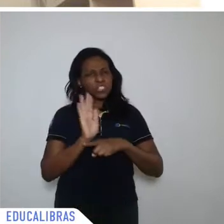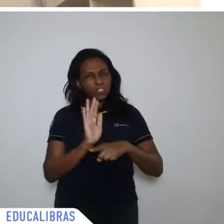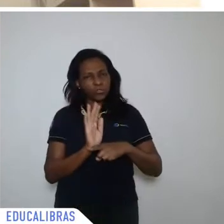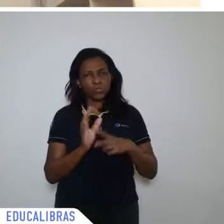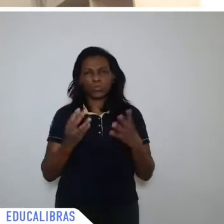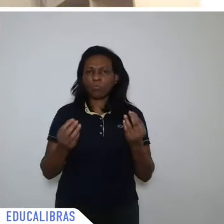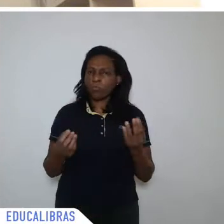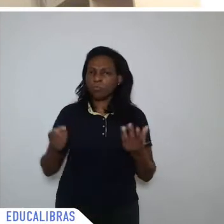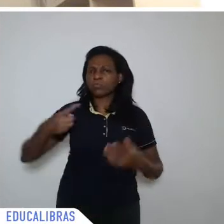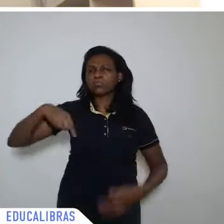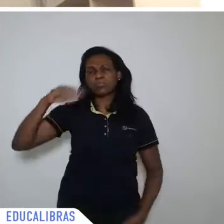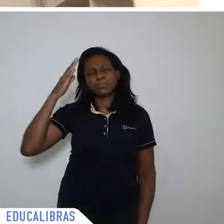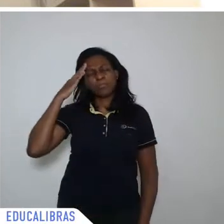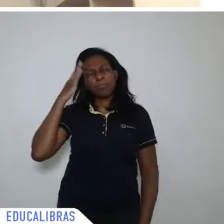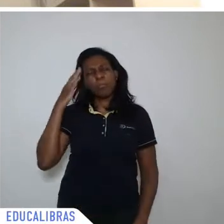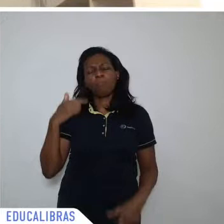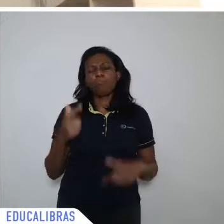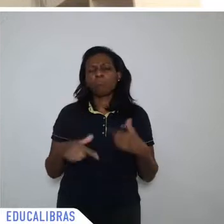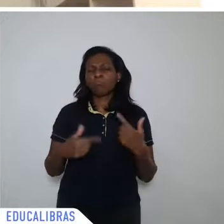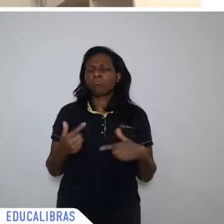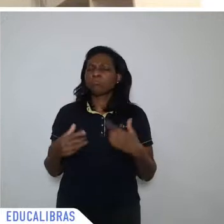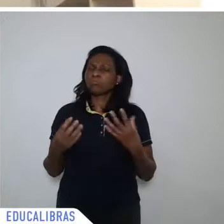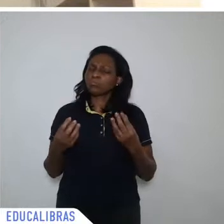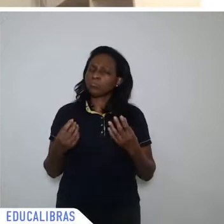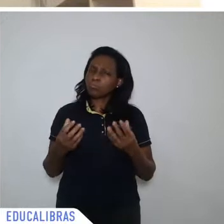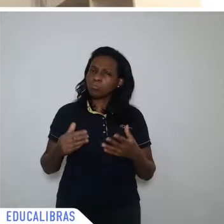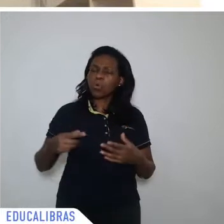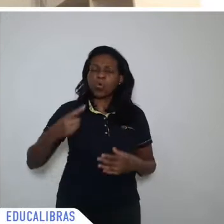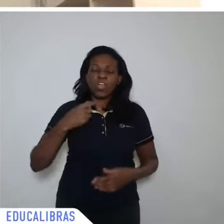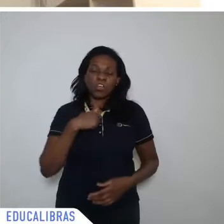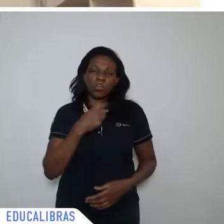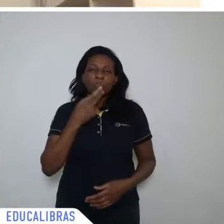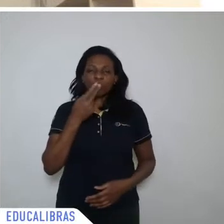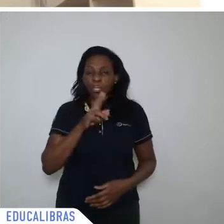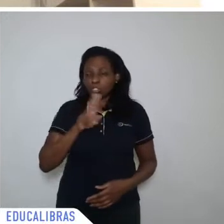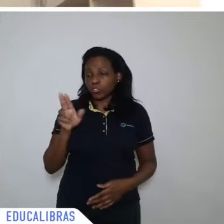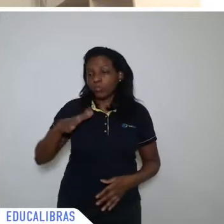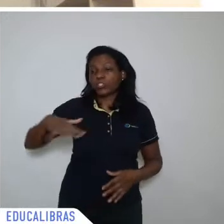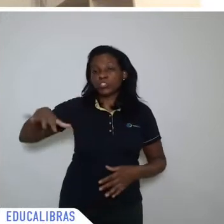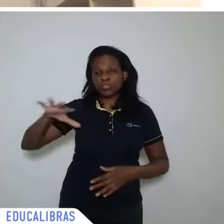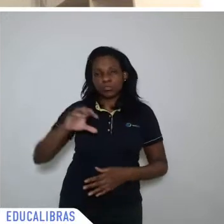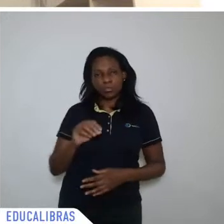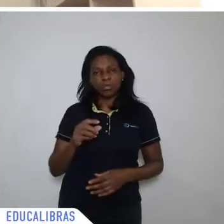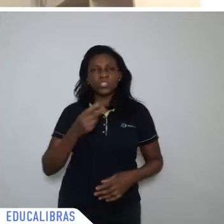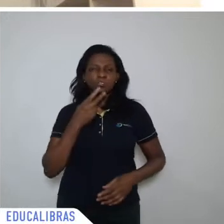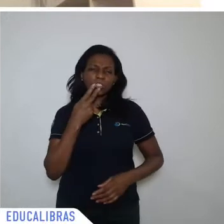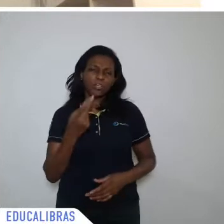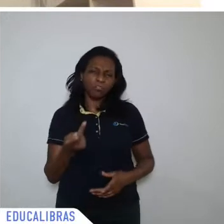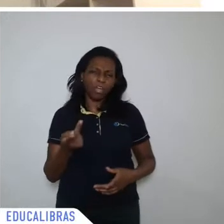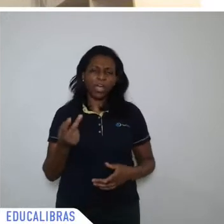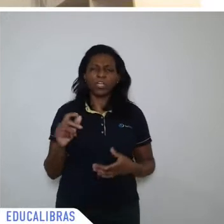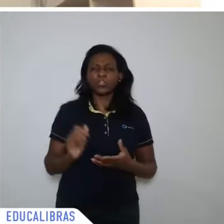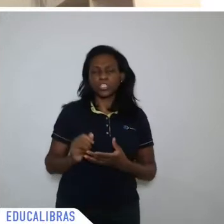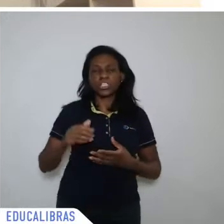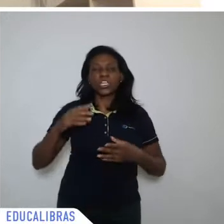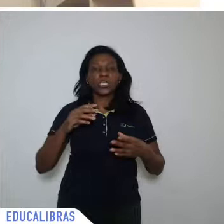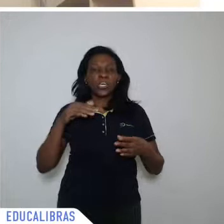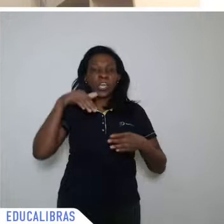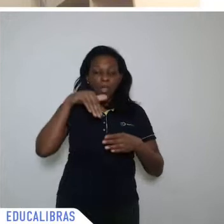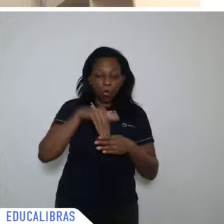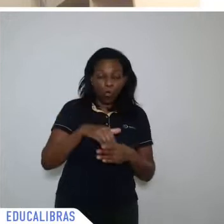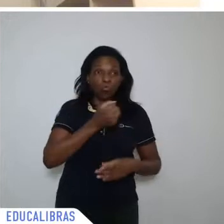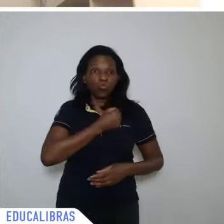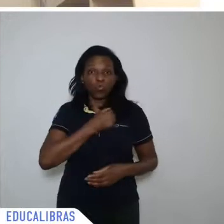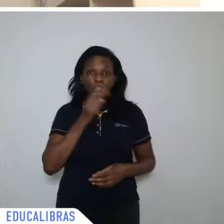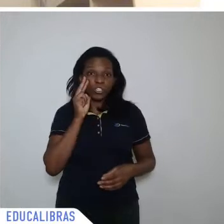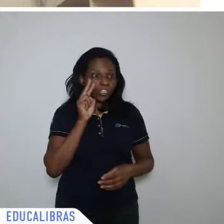I thank you very much for this contribution. We know there is a lot of work to do, and I can speak on behalf of all of you, because the